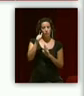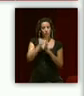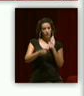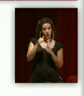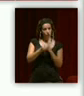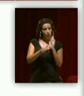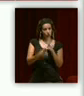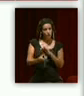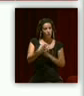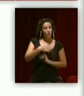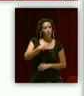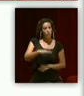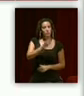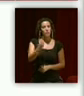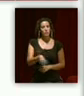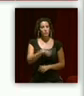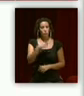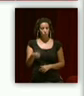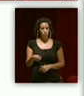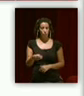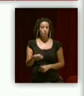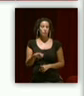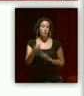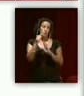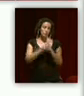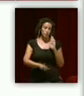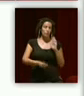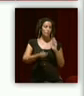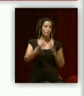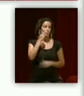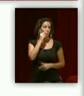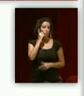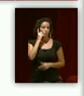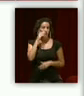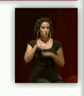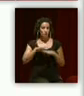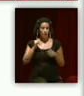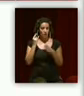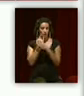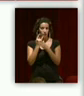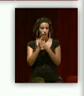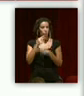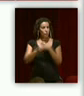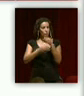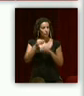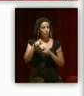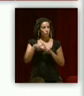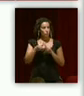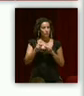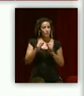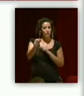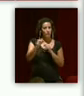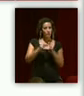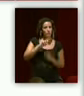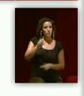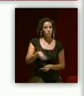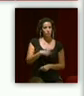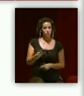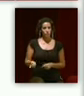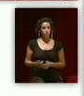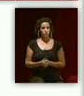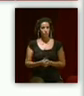goal. Can we really create mobile apps by using the app builders, which are online